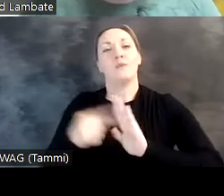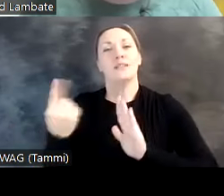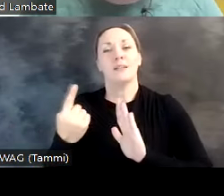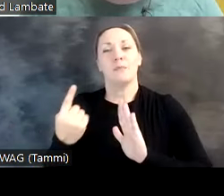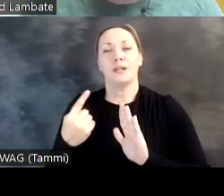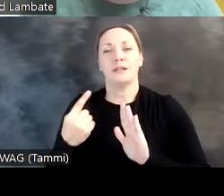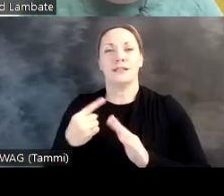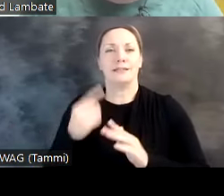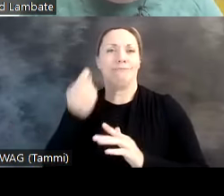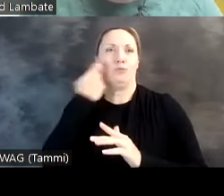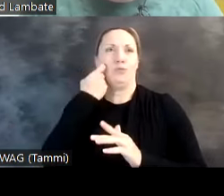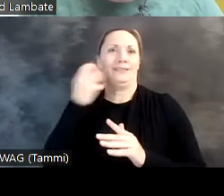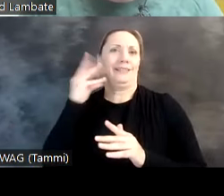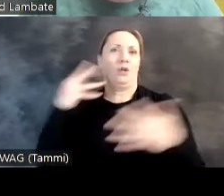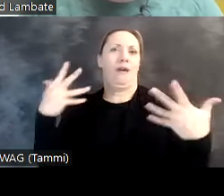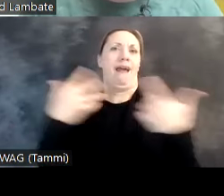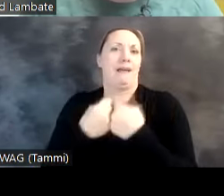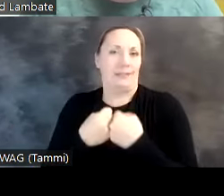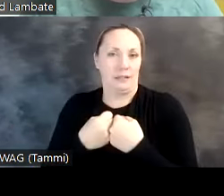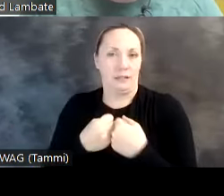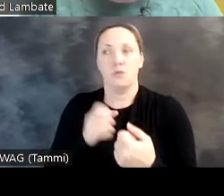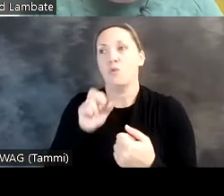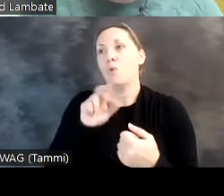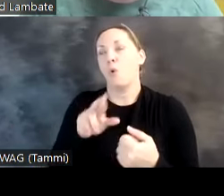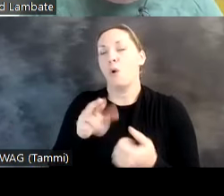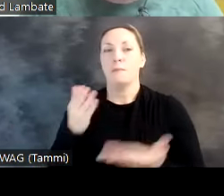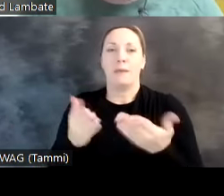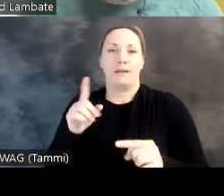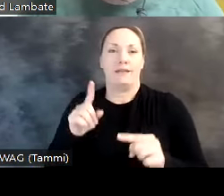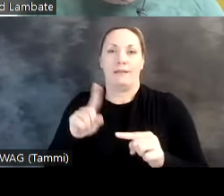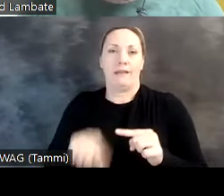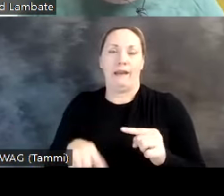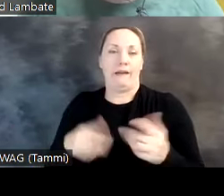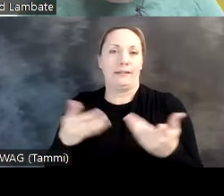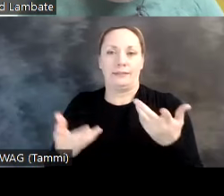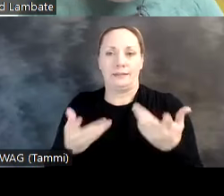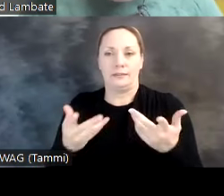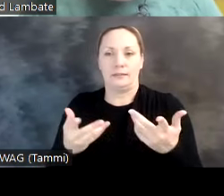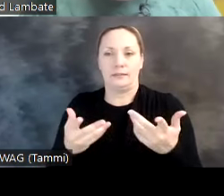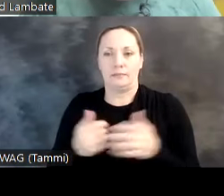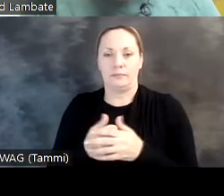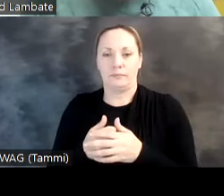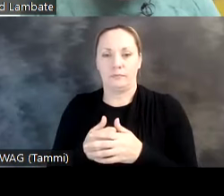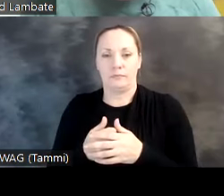an accident and he or she might not be able to